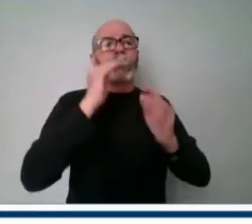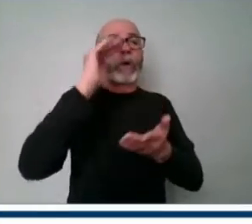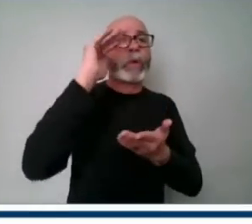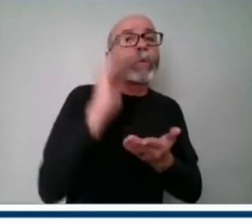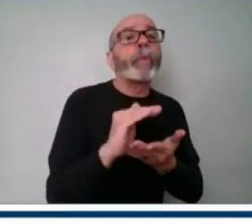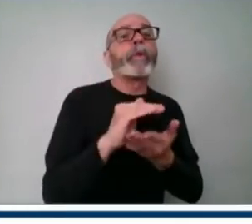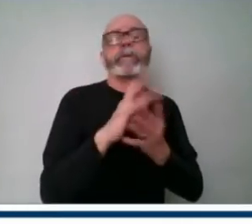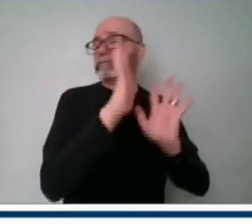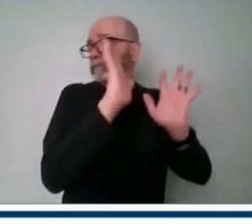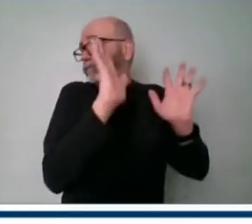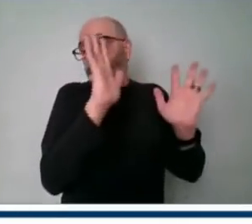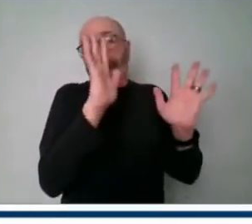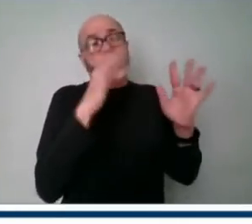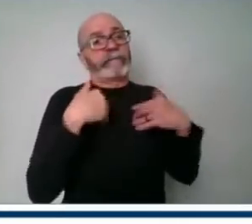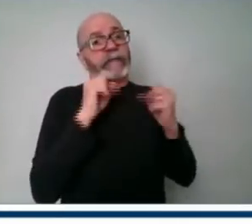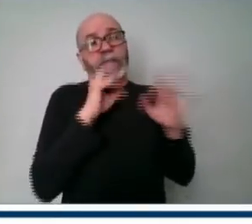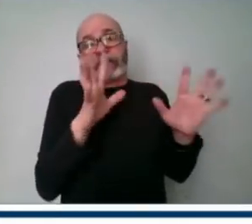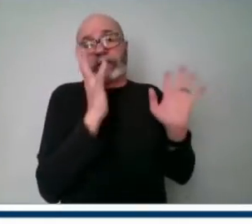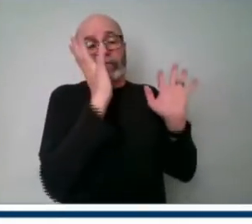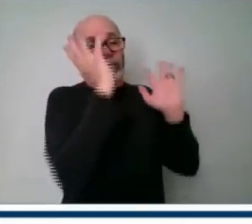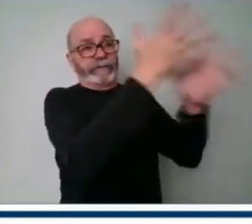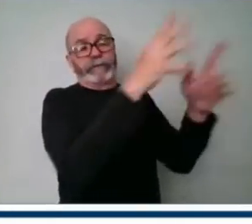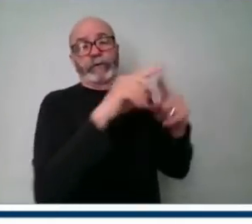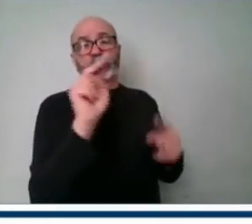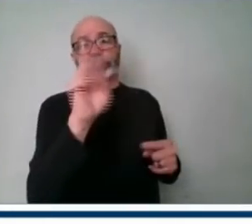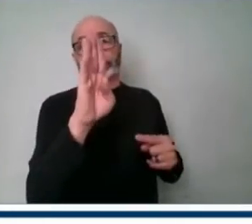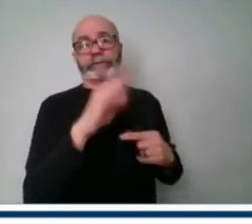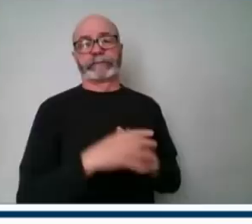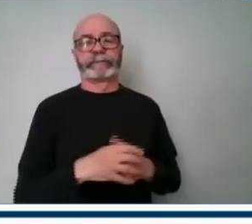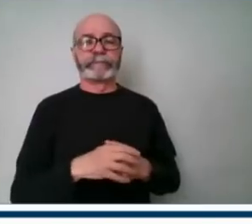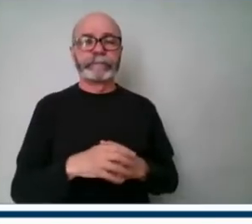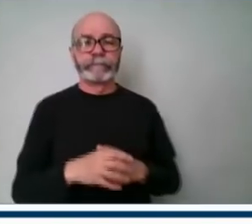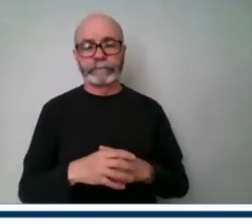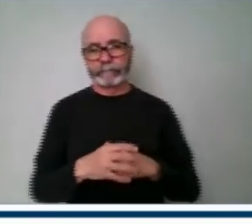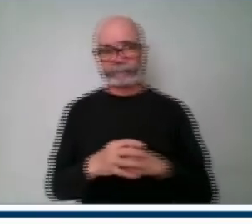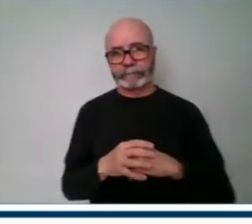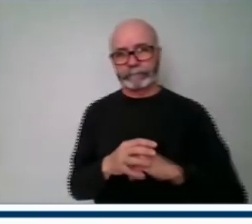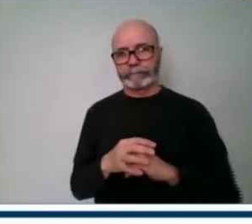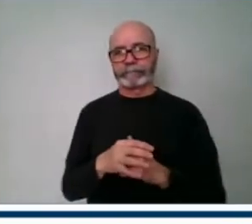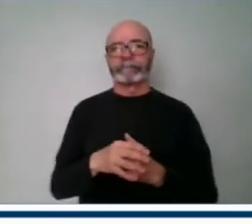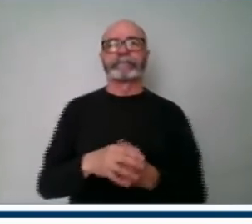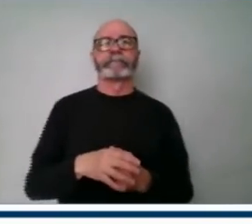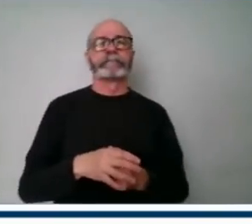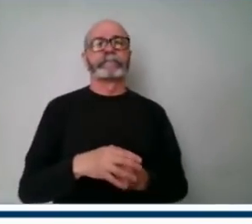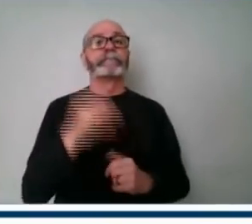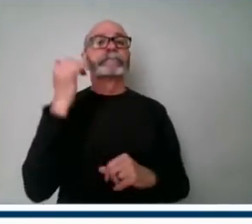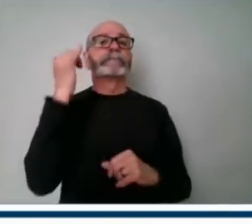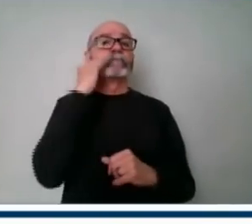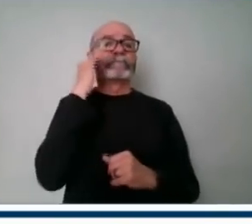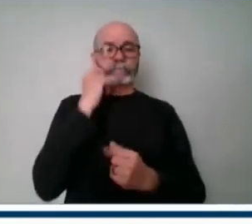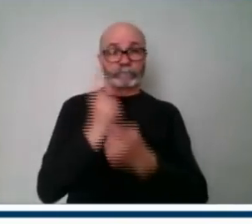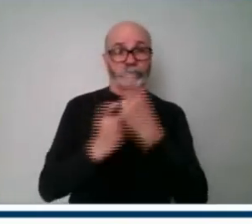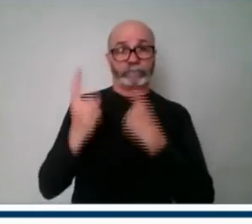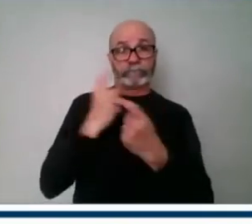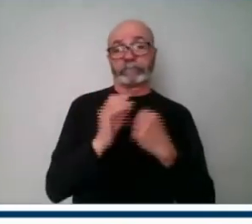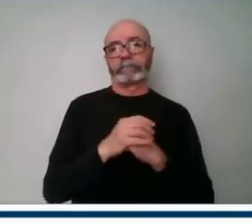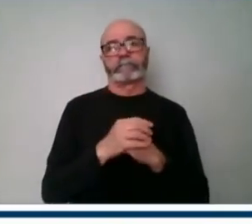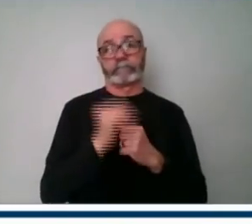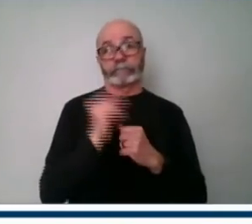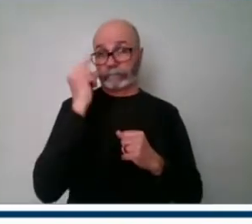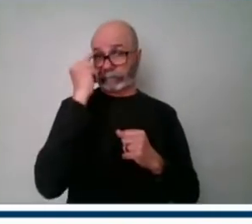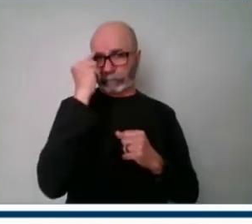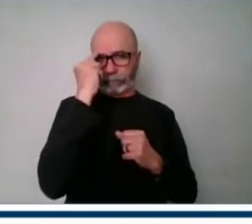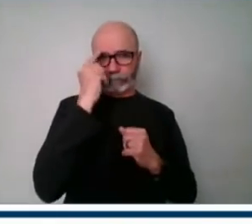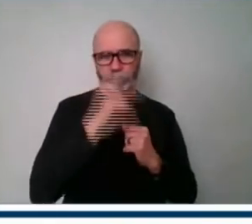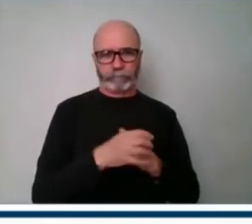ultimately by the New Brunswick government. Okay, we'll go back to the phones. We have a few minutes left. I'll see how quickly we can get through the list. CTV, Natasha